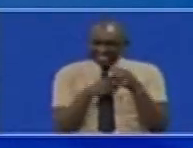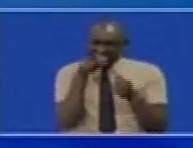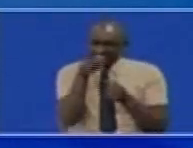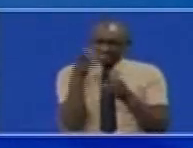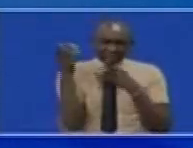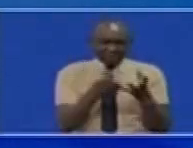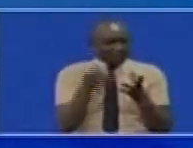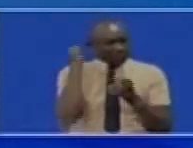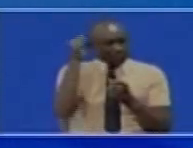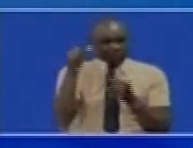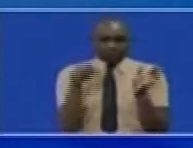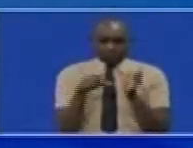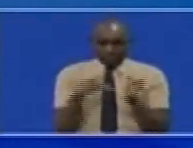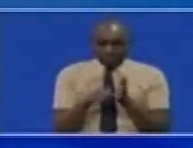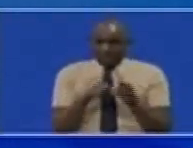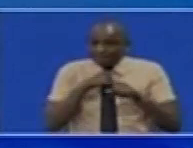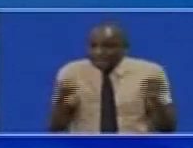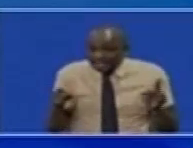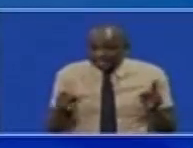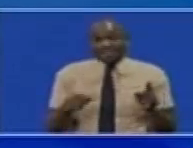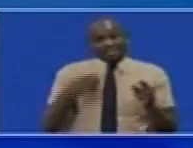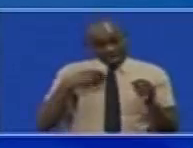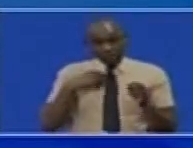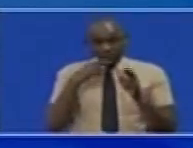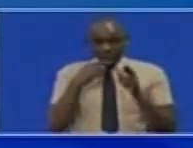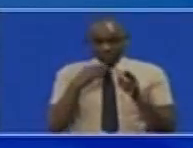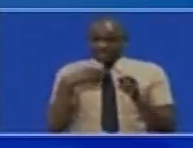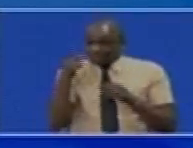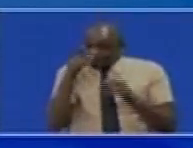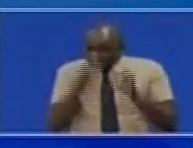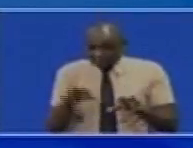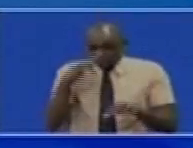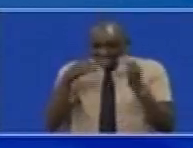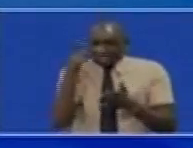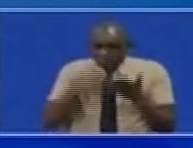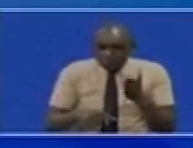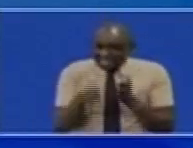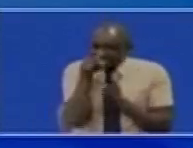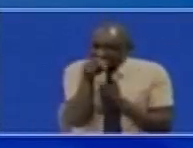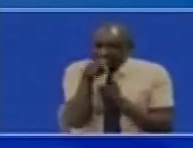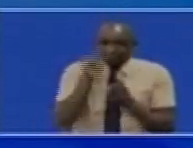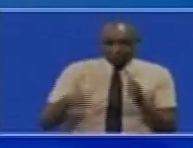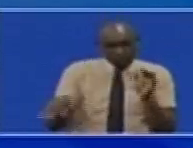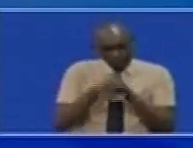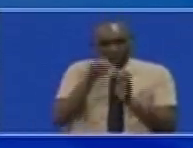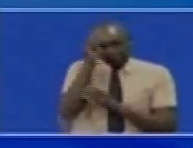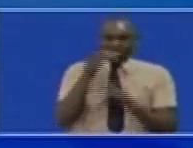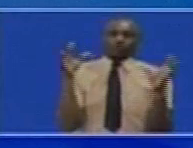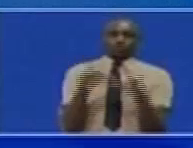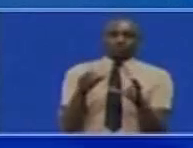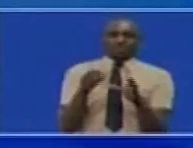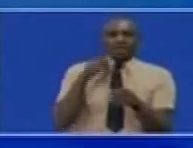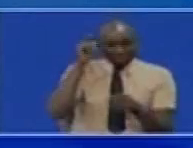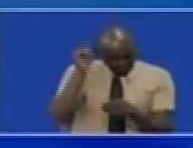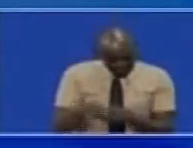fueling political debate. But political commentators say the quest for a united opposition to kick out Jubilee from power will